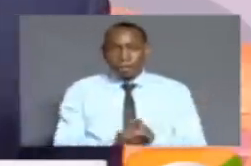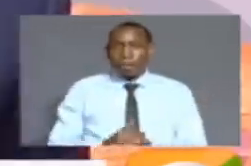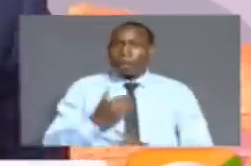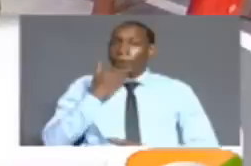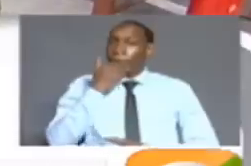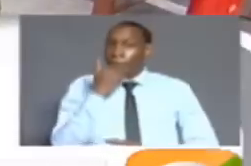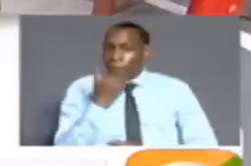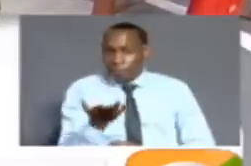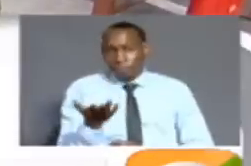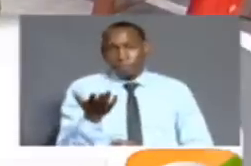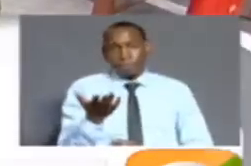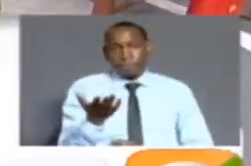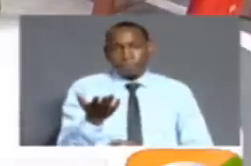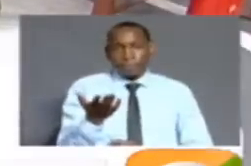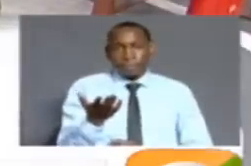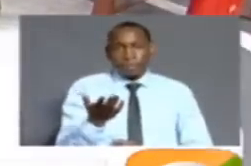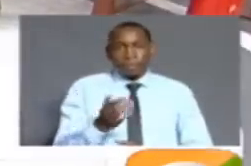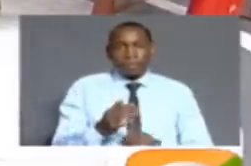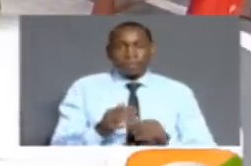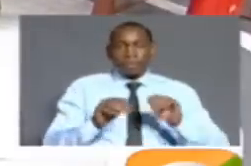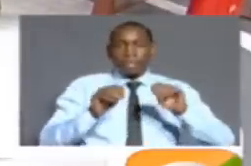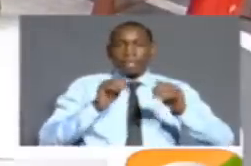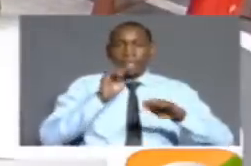There's none of that. So of course you get a